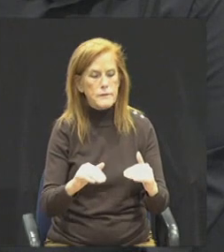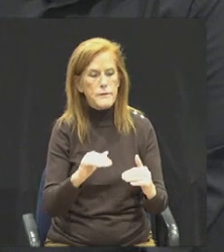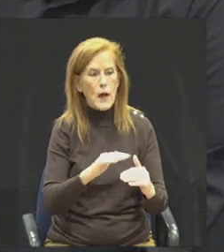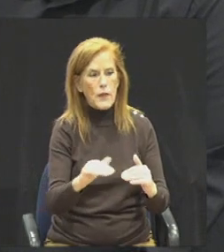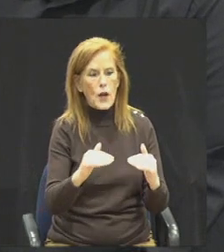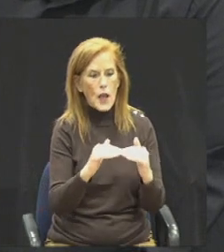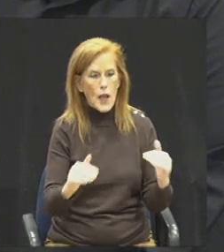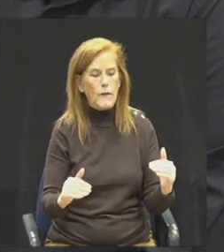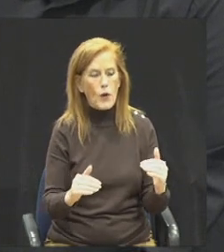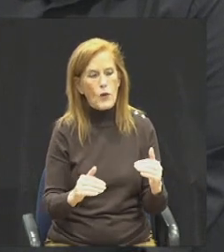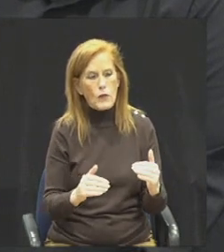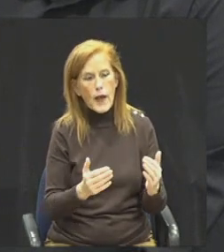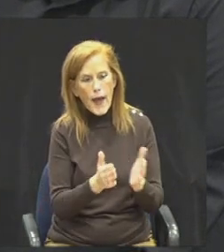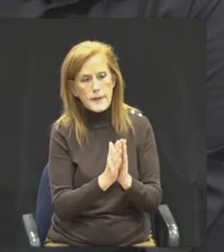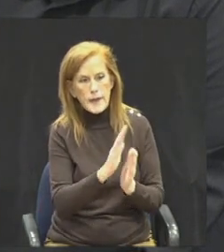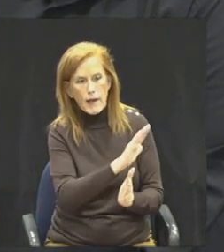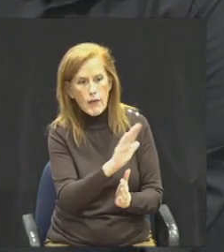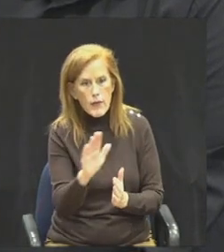we see it. So,